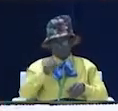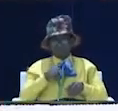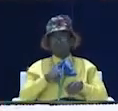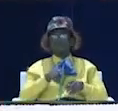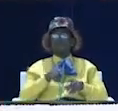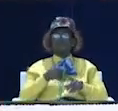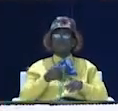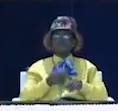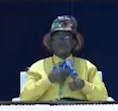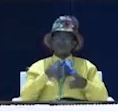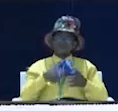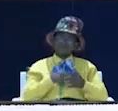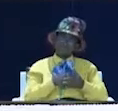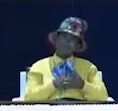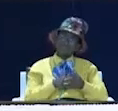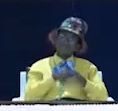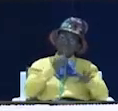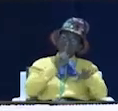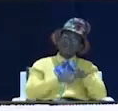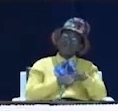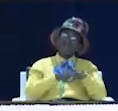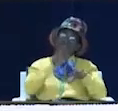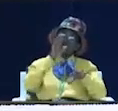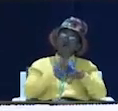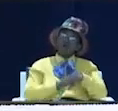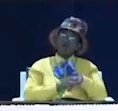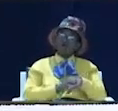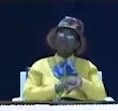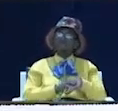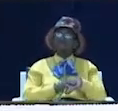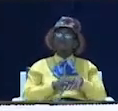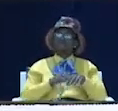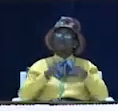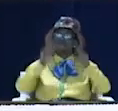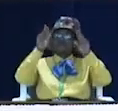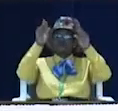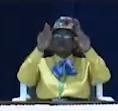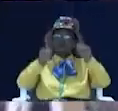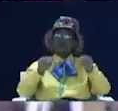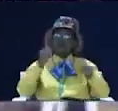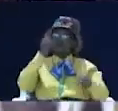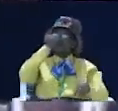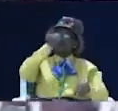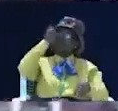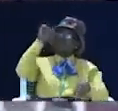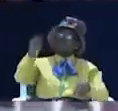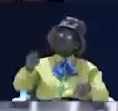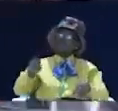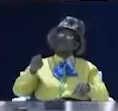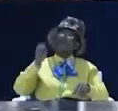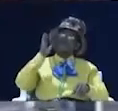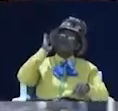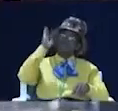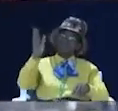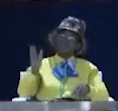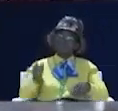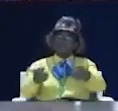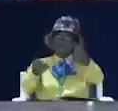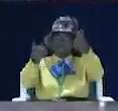From this moment onward, no evil will come into your house.